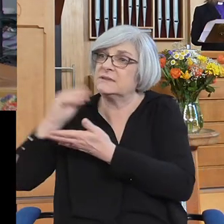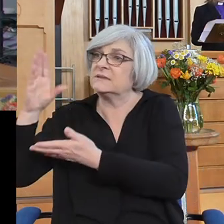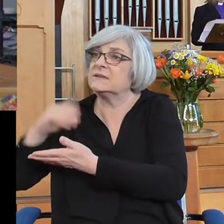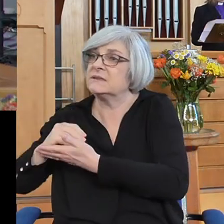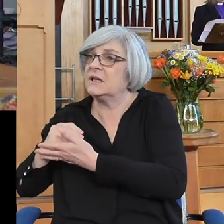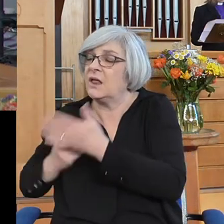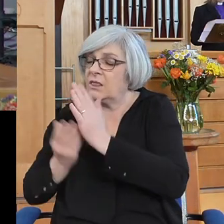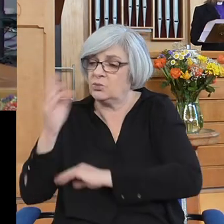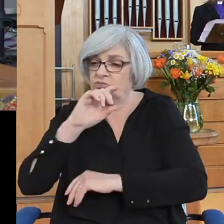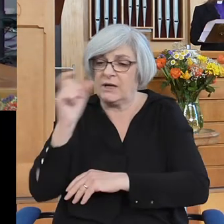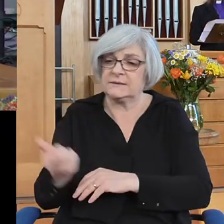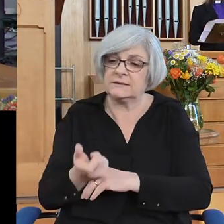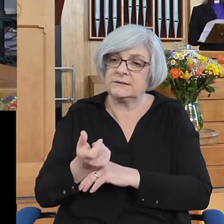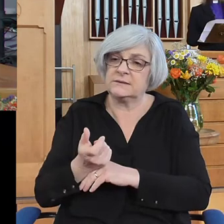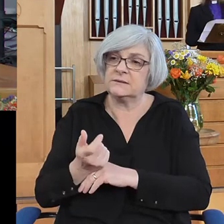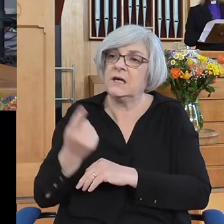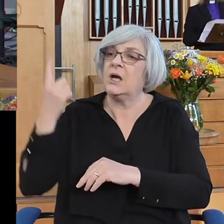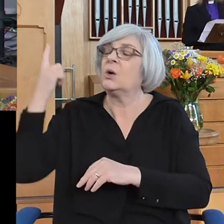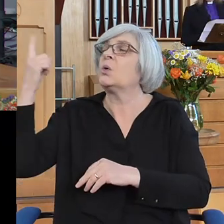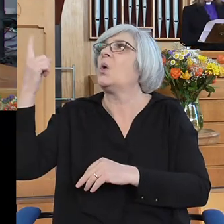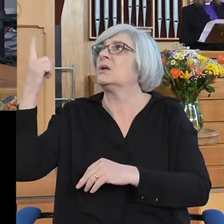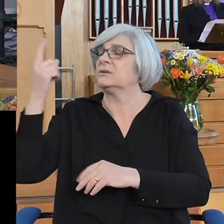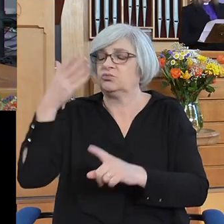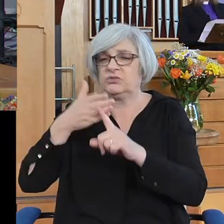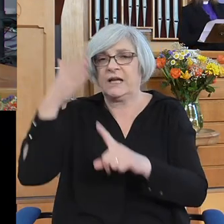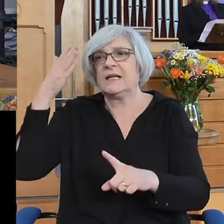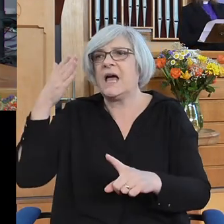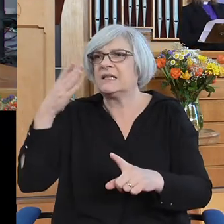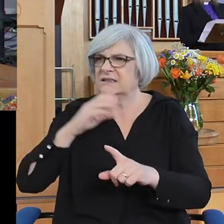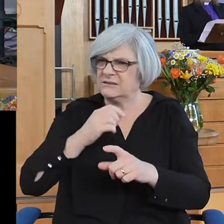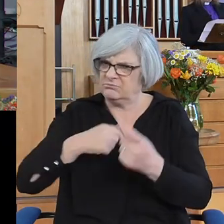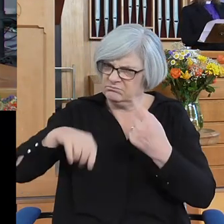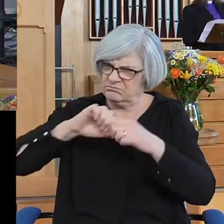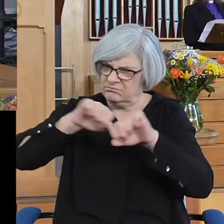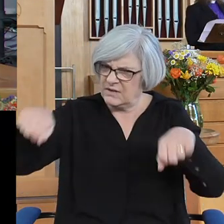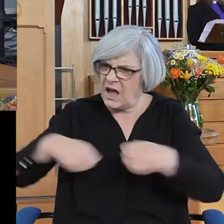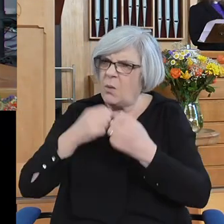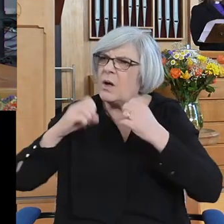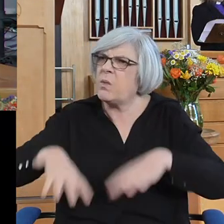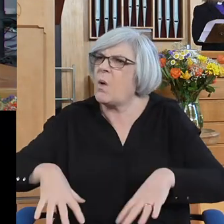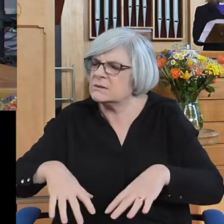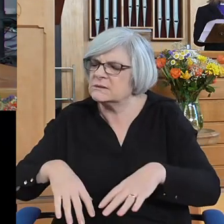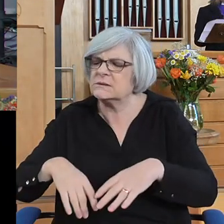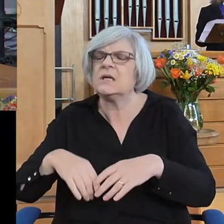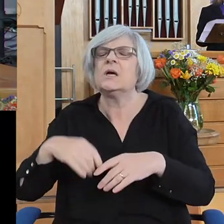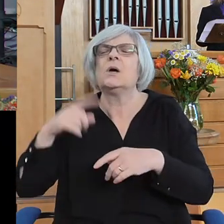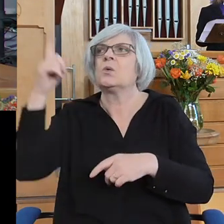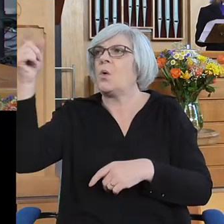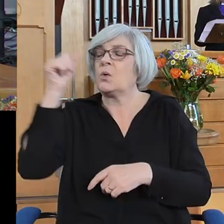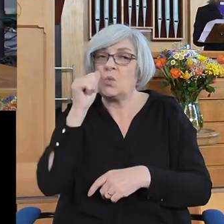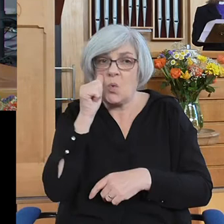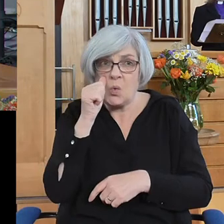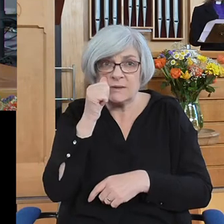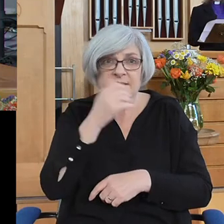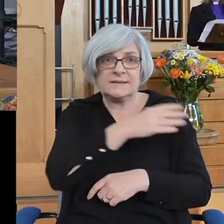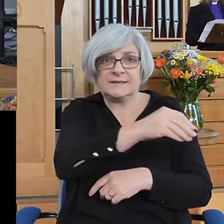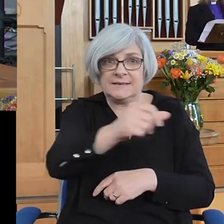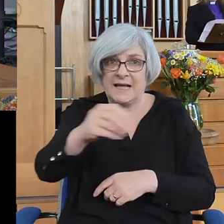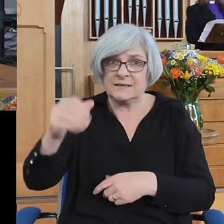Christ. God recognizes our loss. God knows the desert